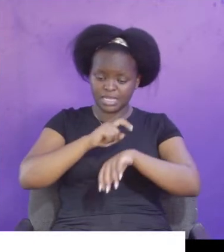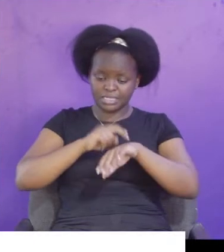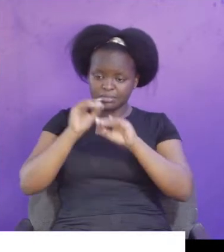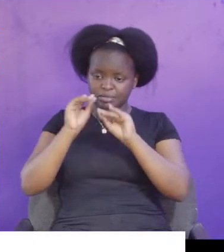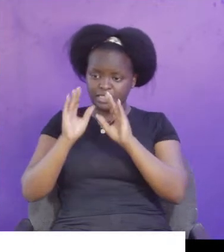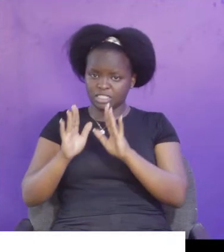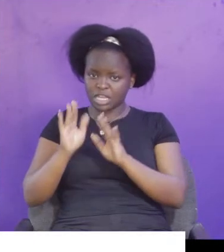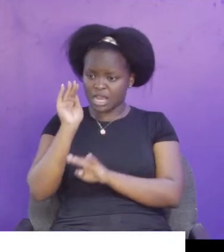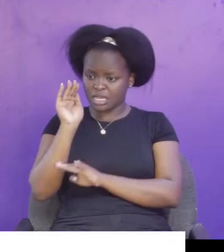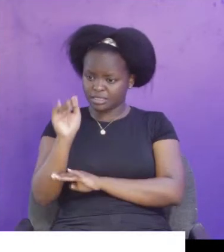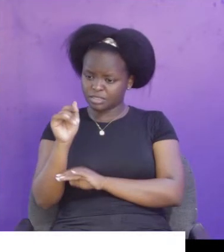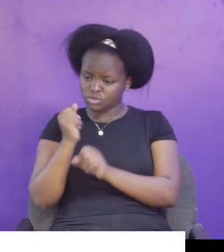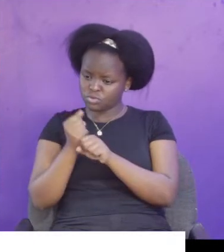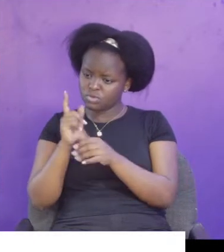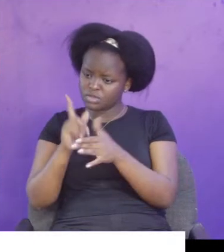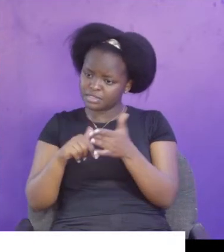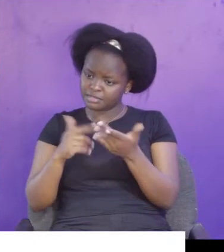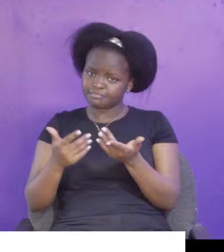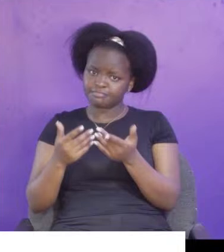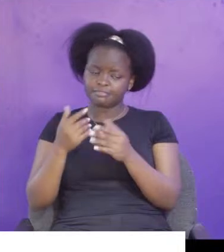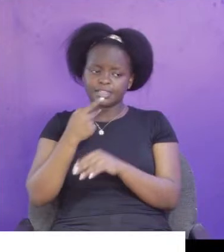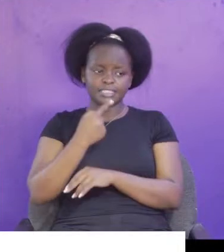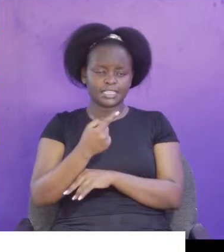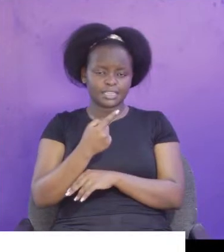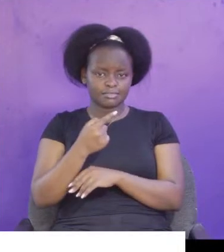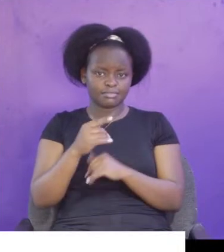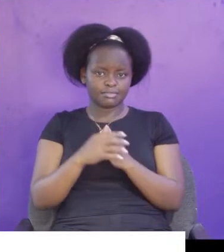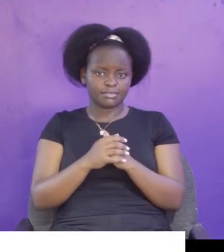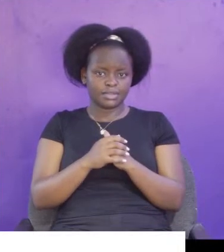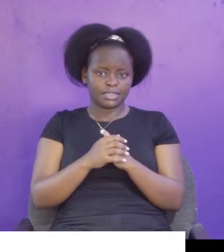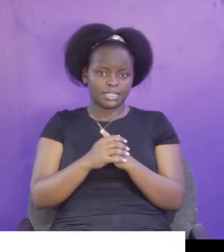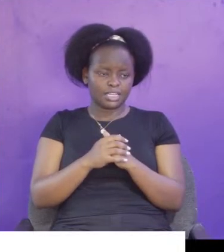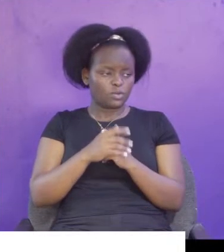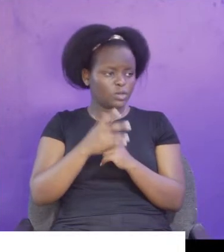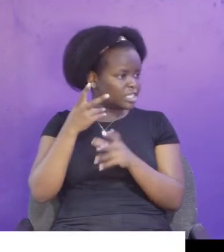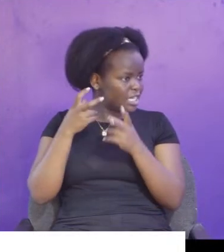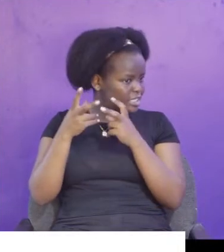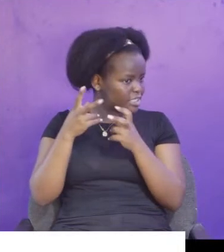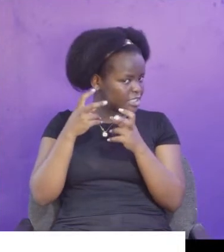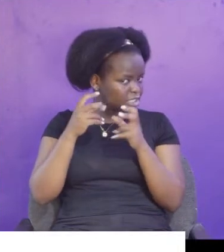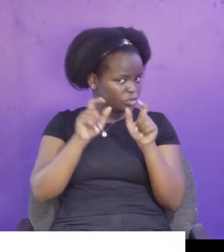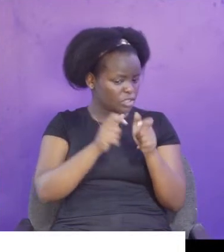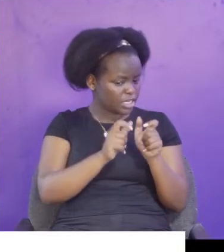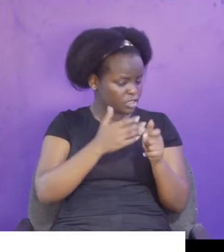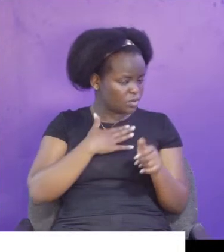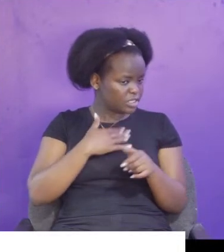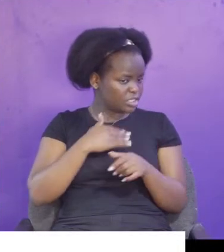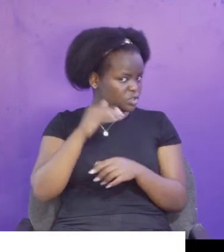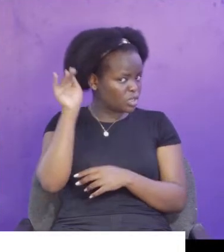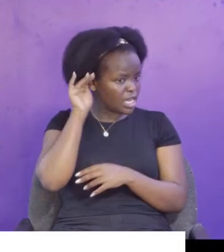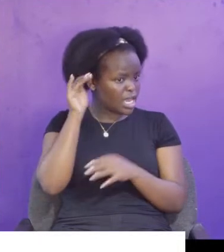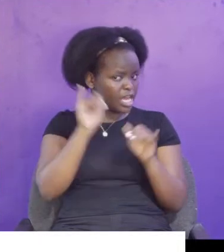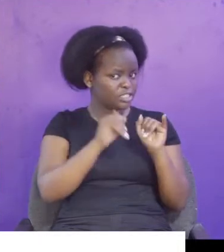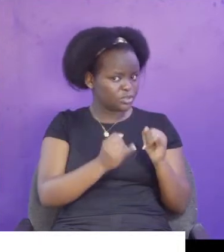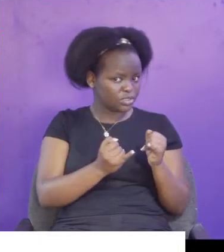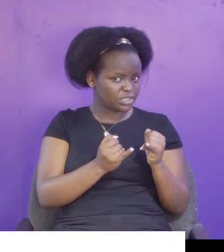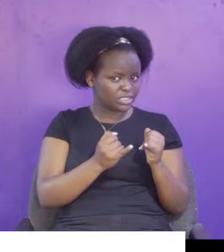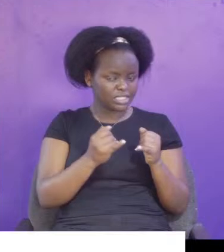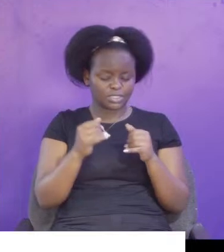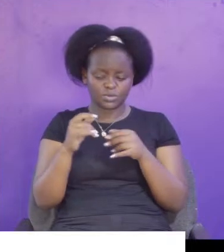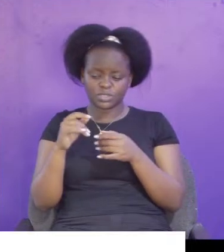was doing, he said he was still listening to the radio. He wanted to hear news. And he was only at standard 3, standard 4.